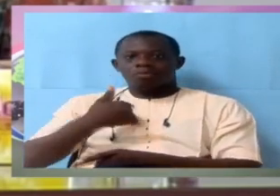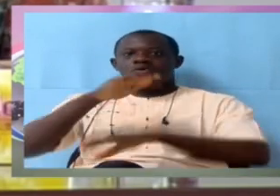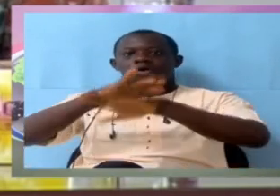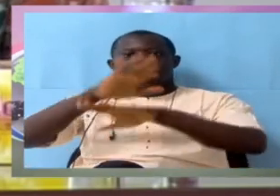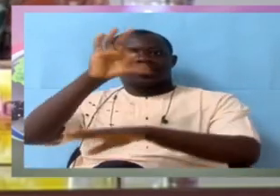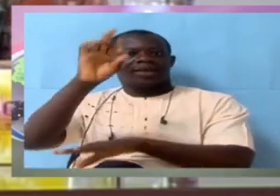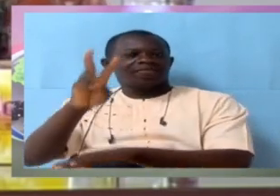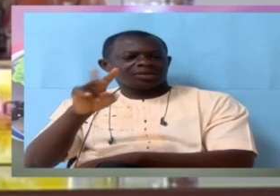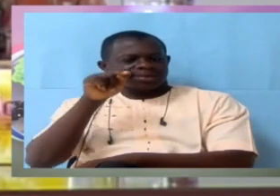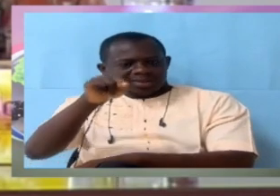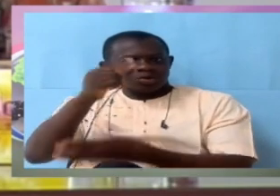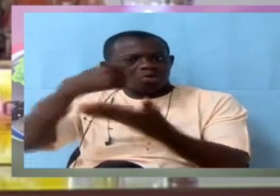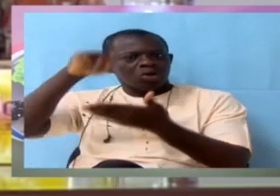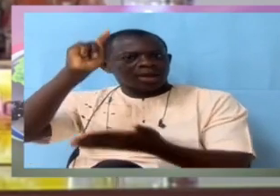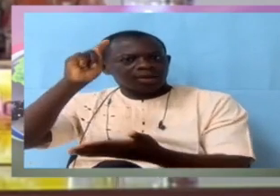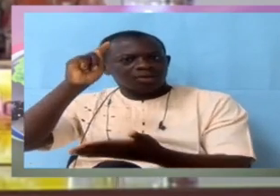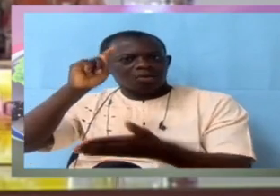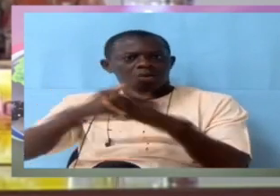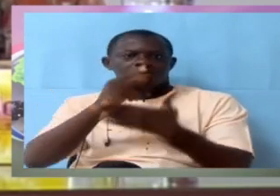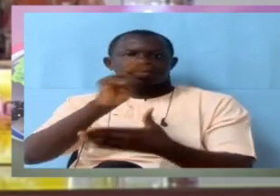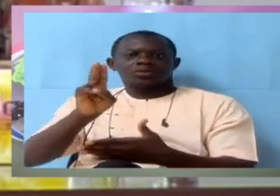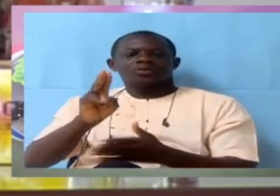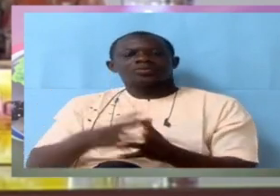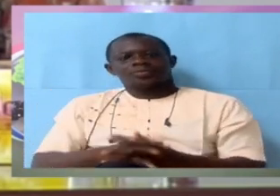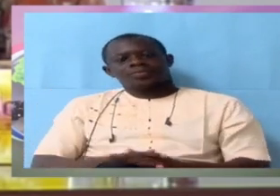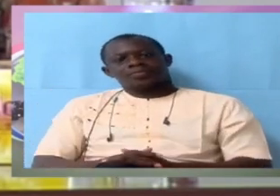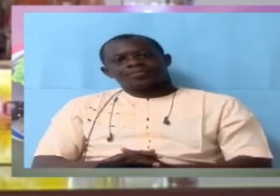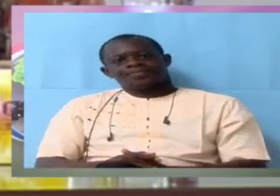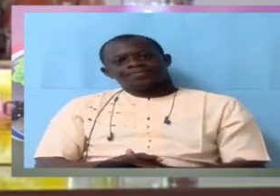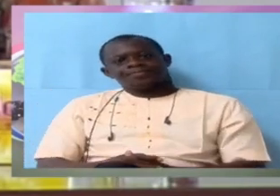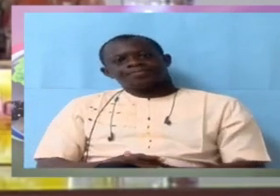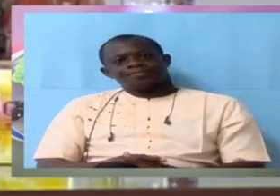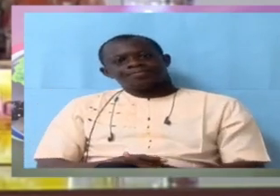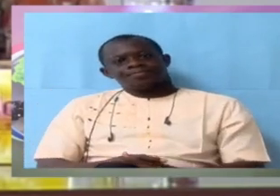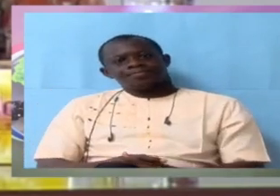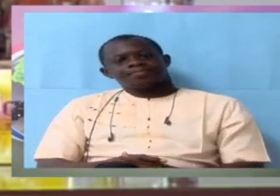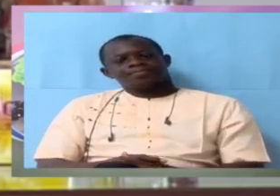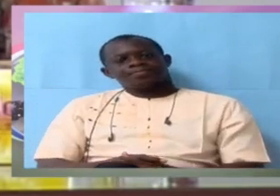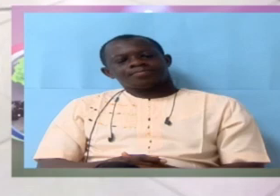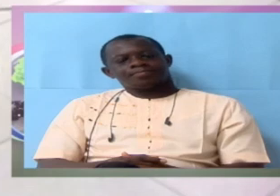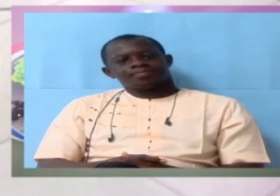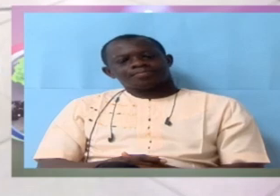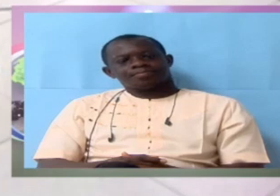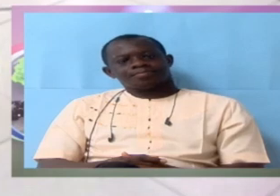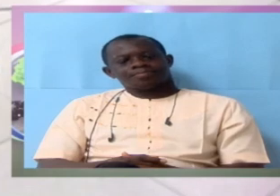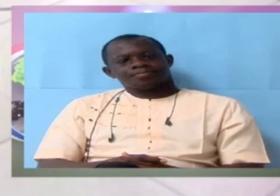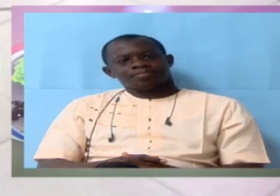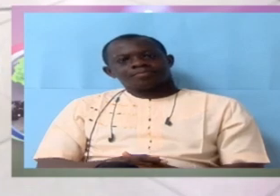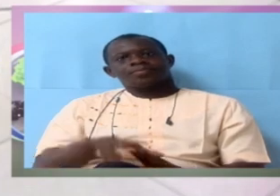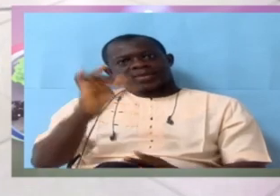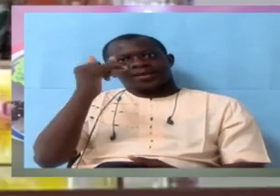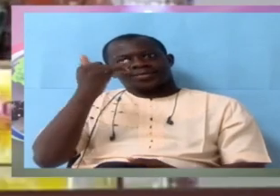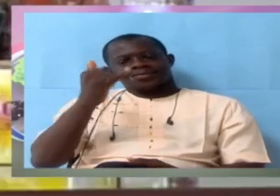correct? Inambara an kabi itentenda yafuko iten ikana na molje ke findini television do fotonya.